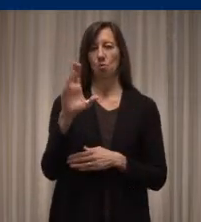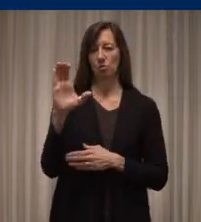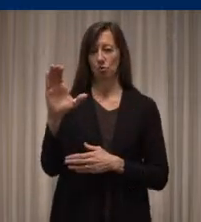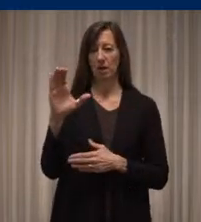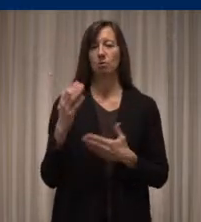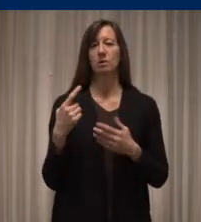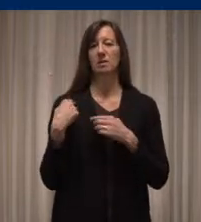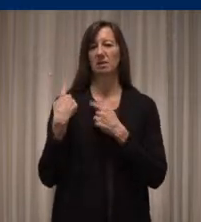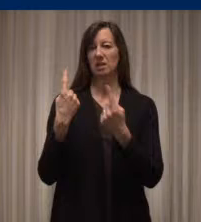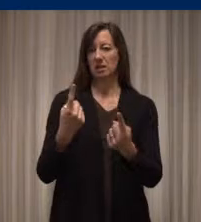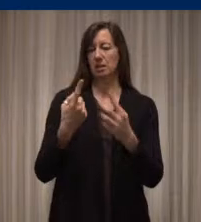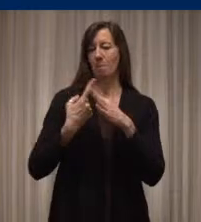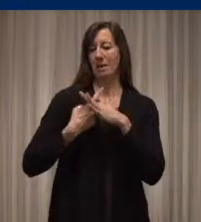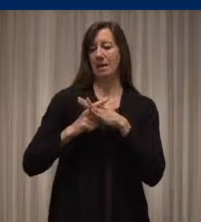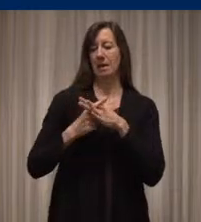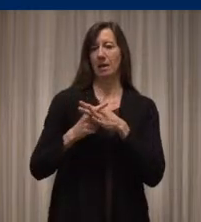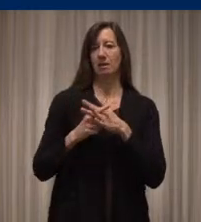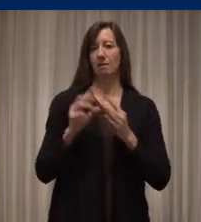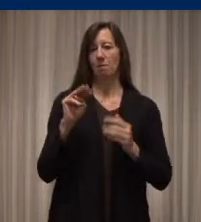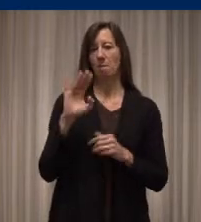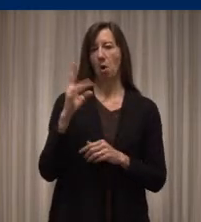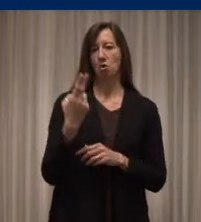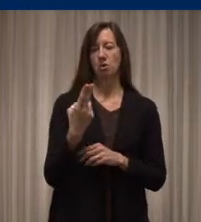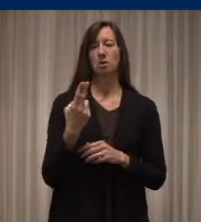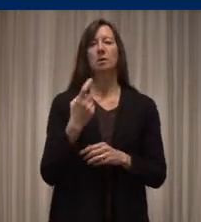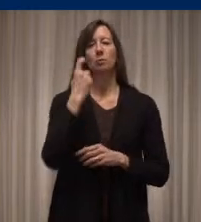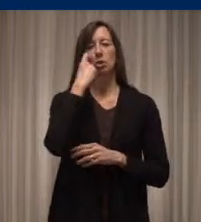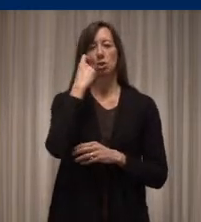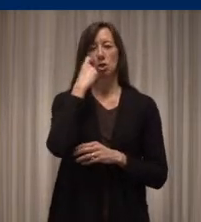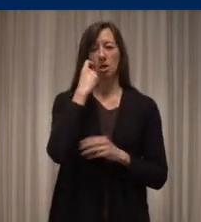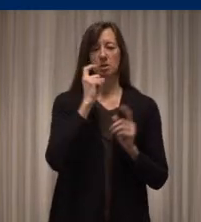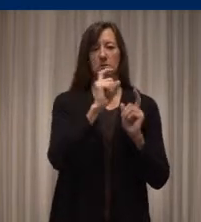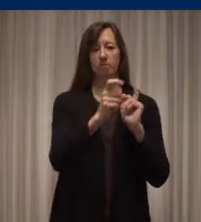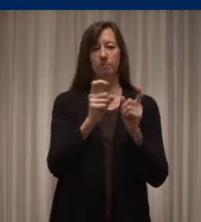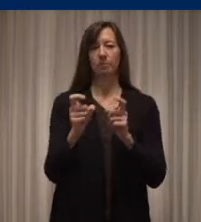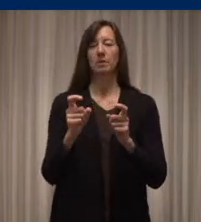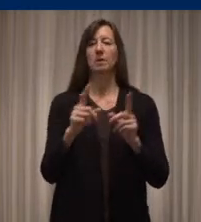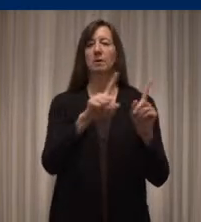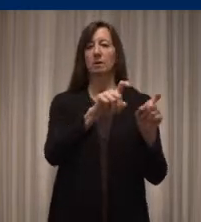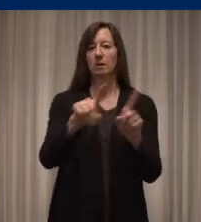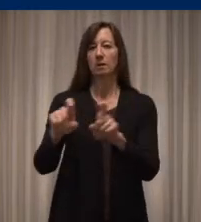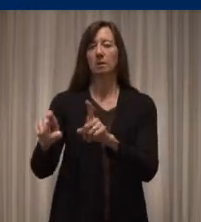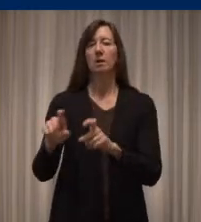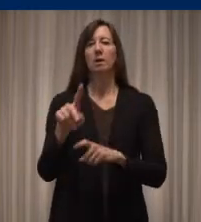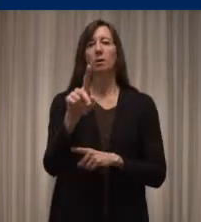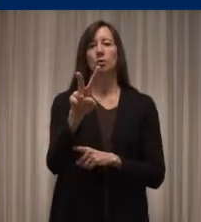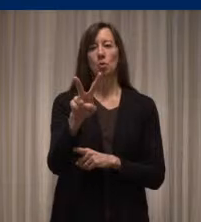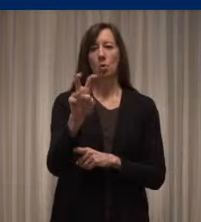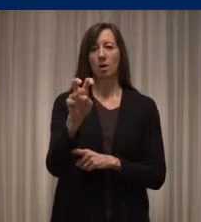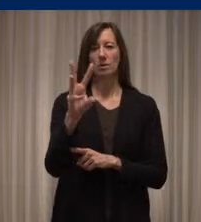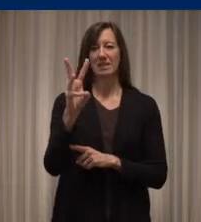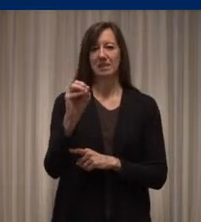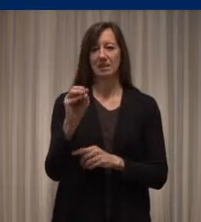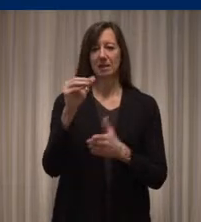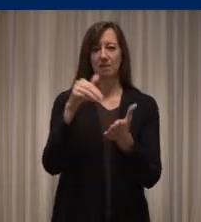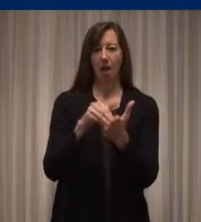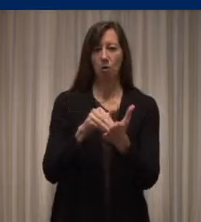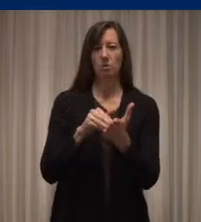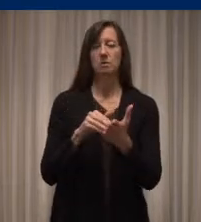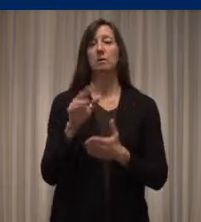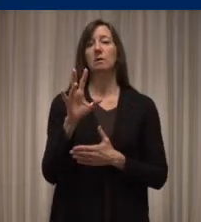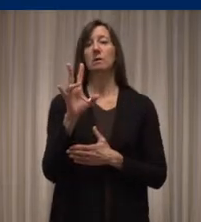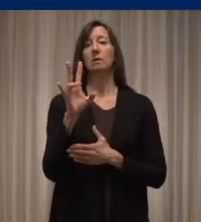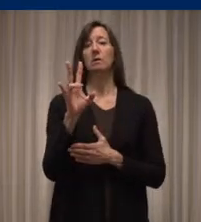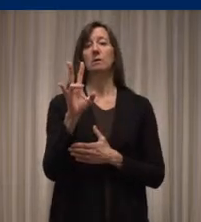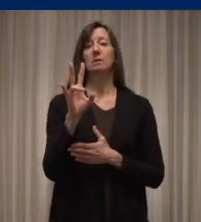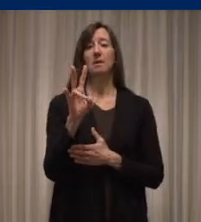of the pandemic. We've administered just shy of 260,000 tests, had